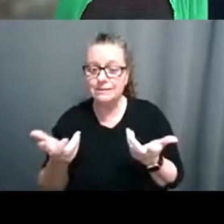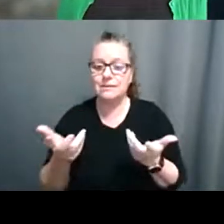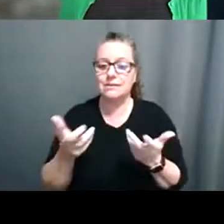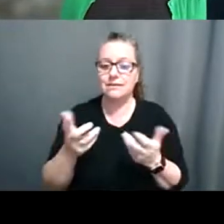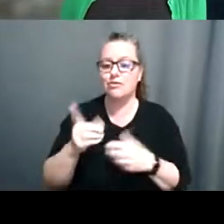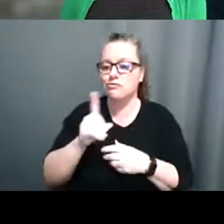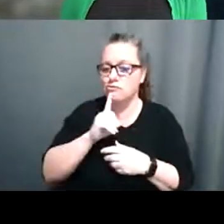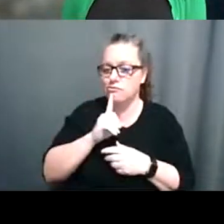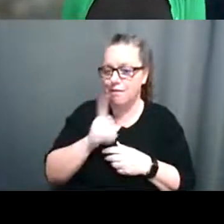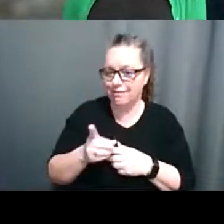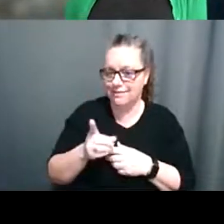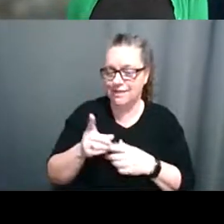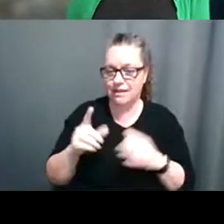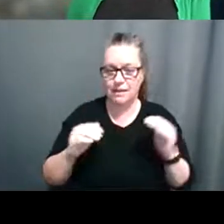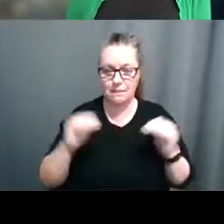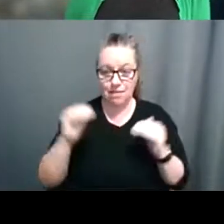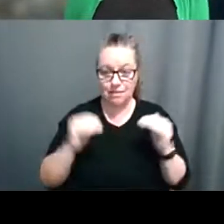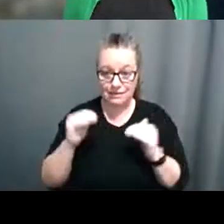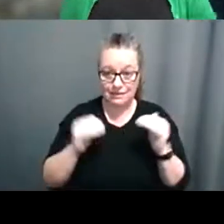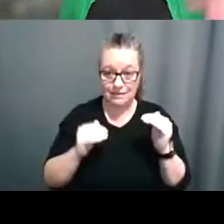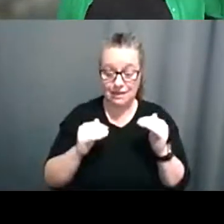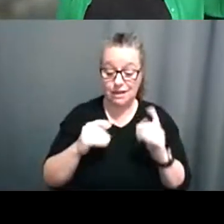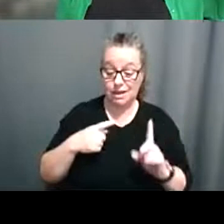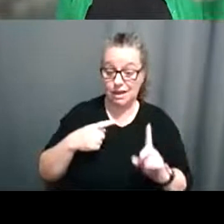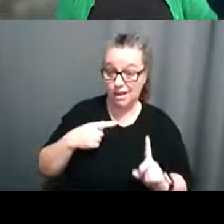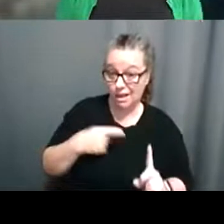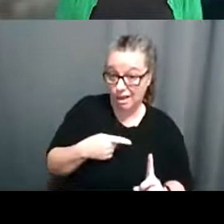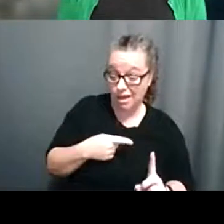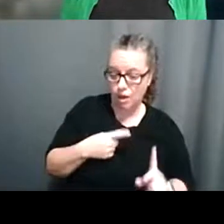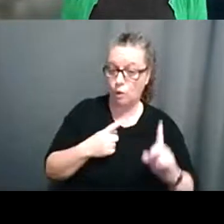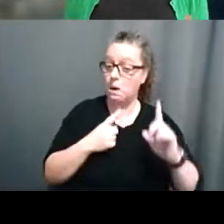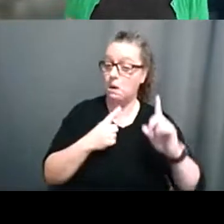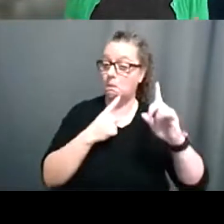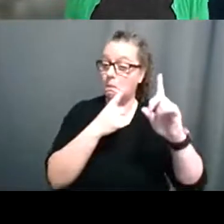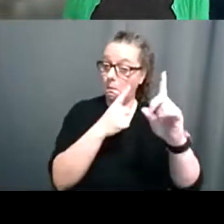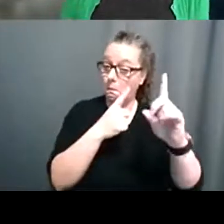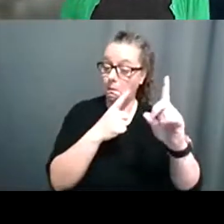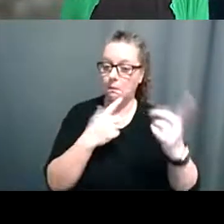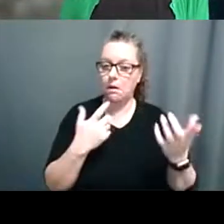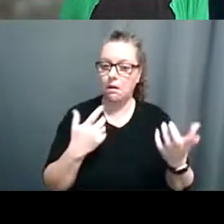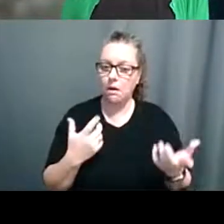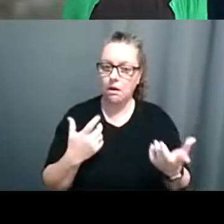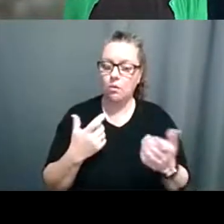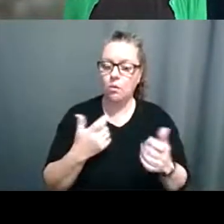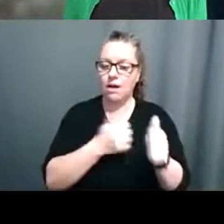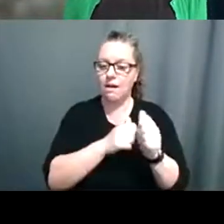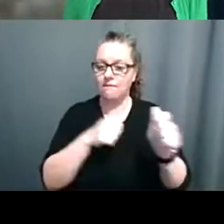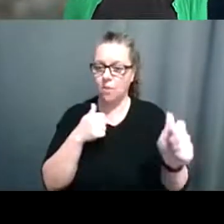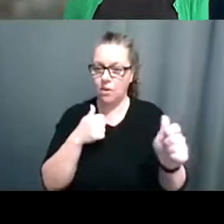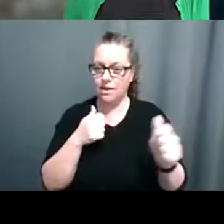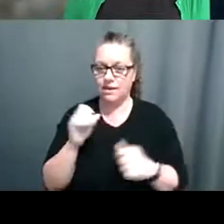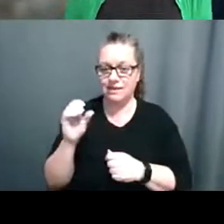Realistic, balancing too low a target versus a stretch target while avoiding a trap of 0